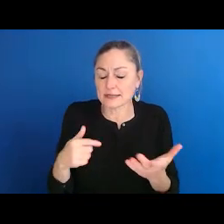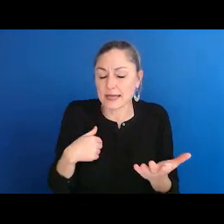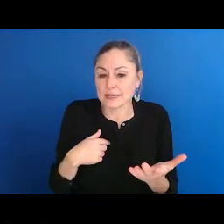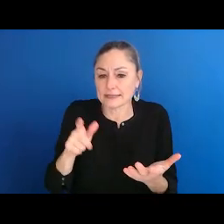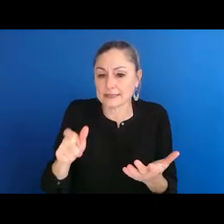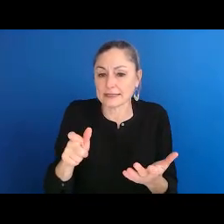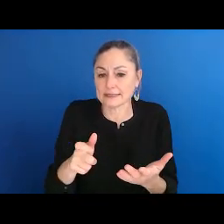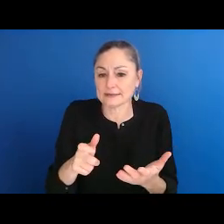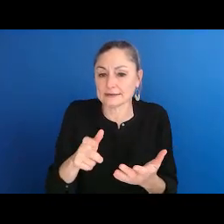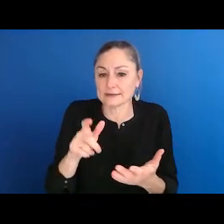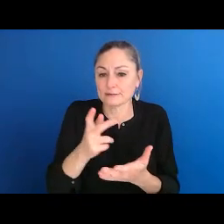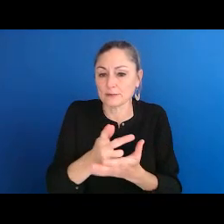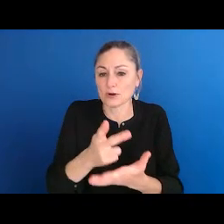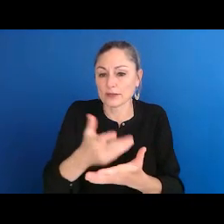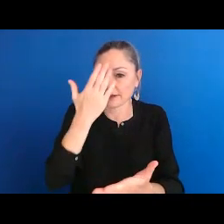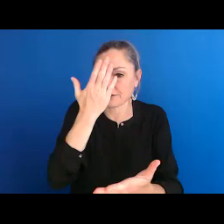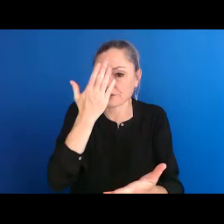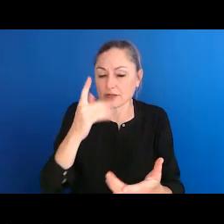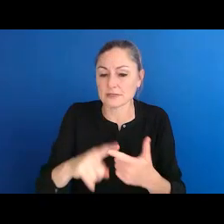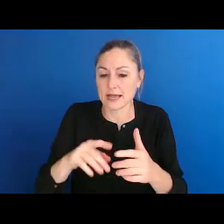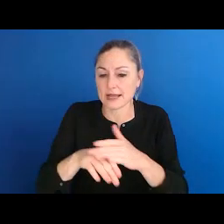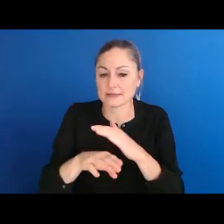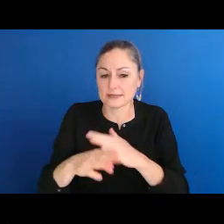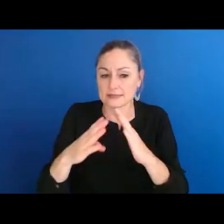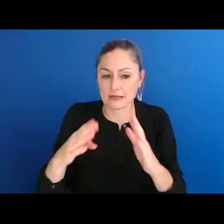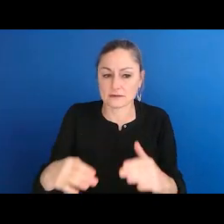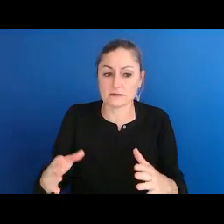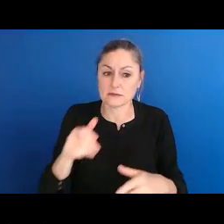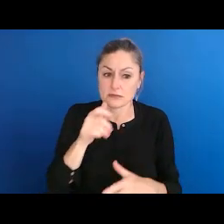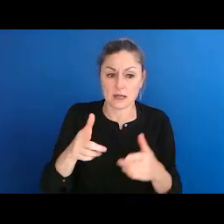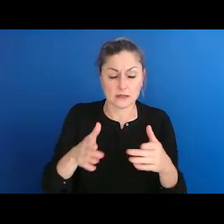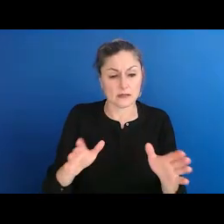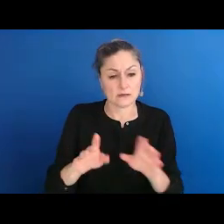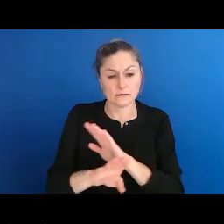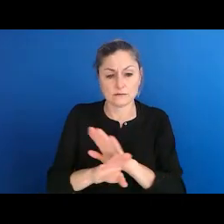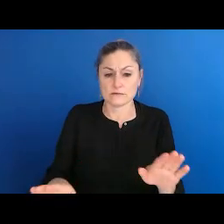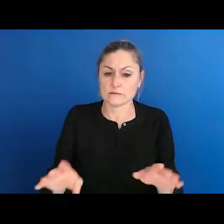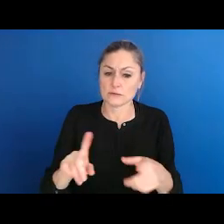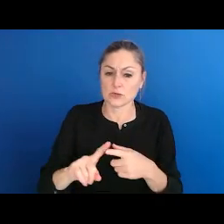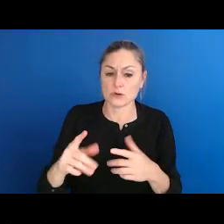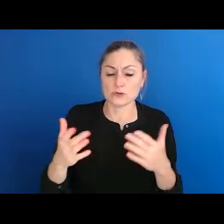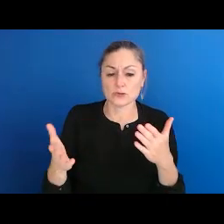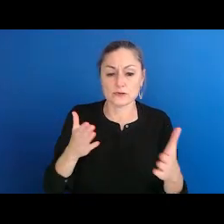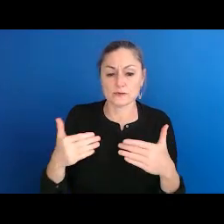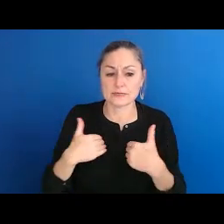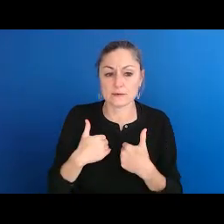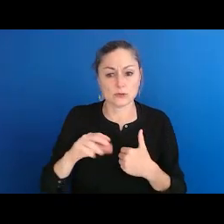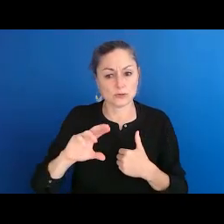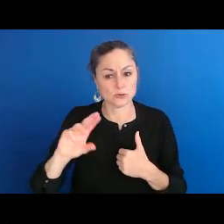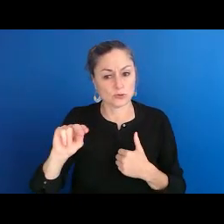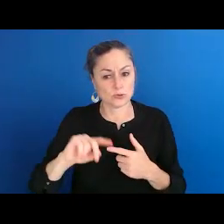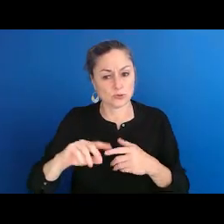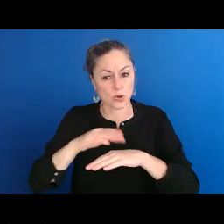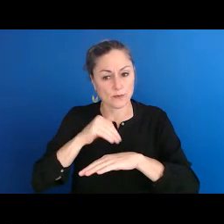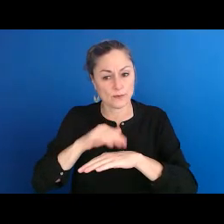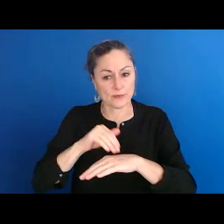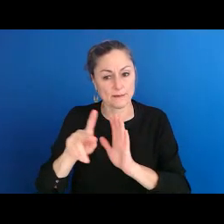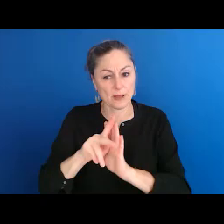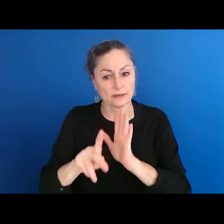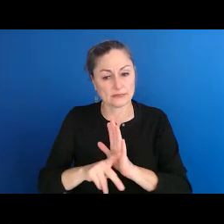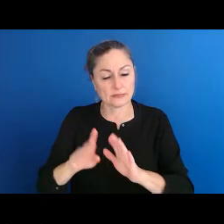housing, not allowing a person with a disability to have a service animal when there's a no pet policy in place on the